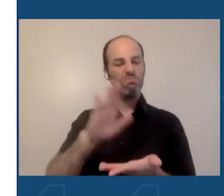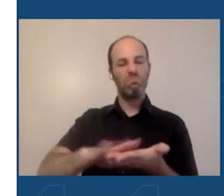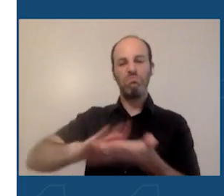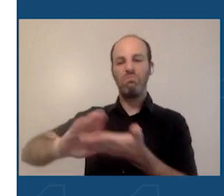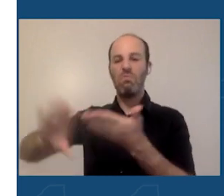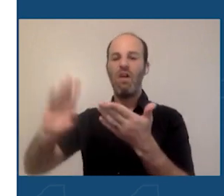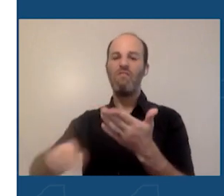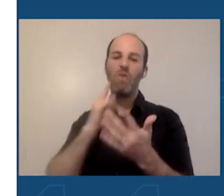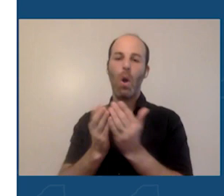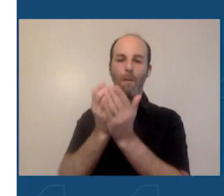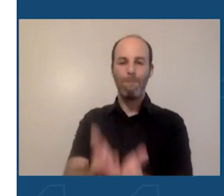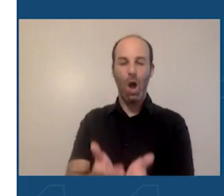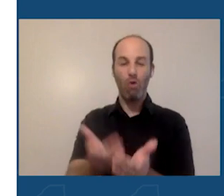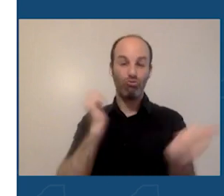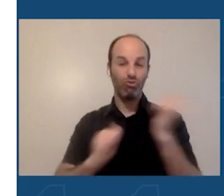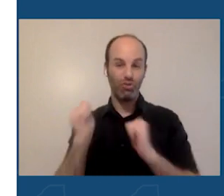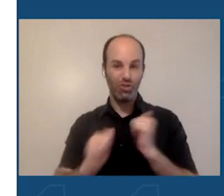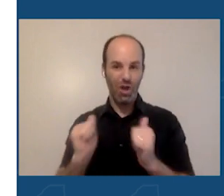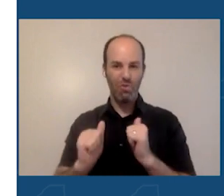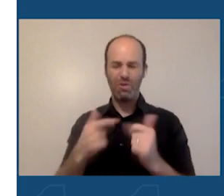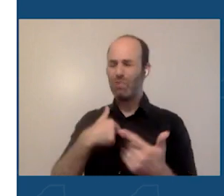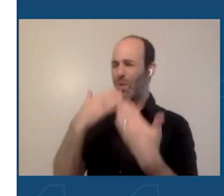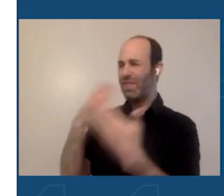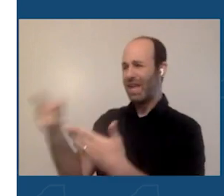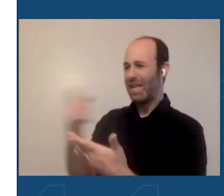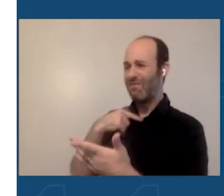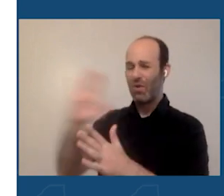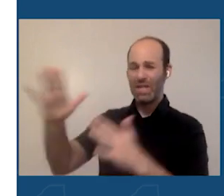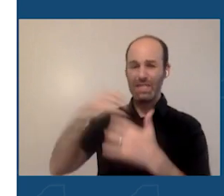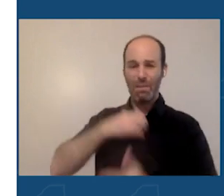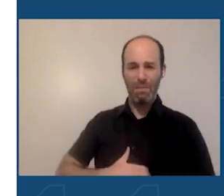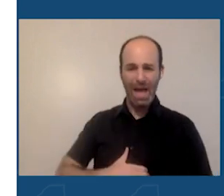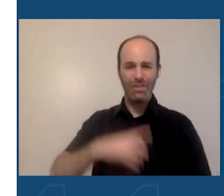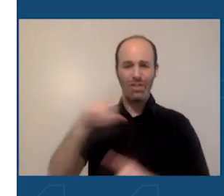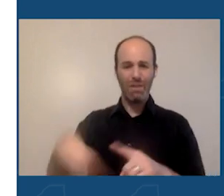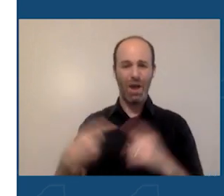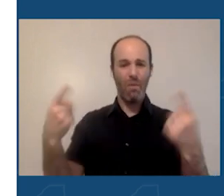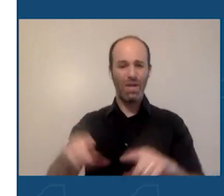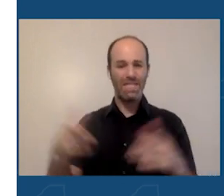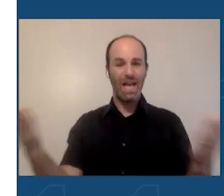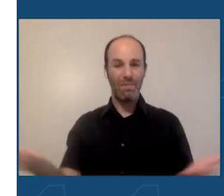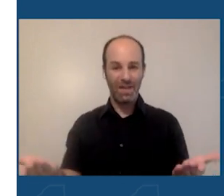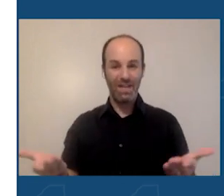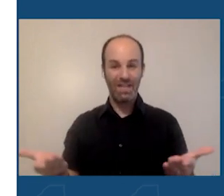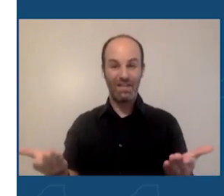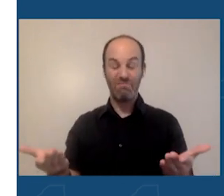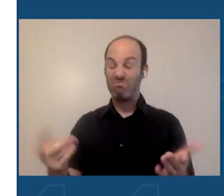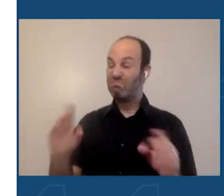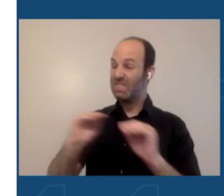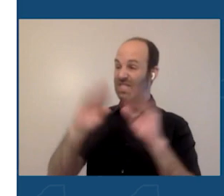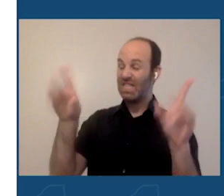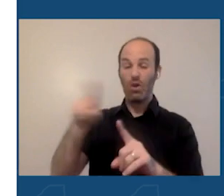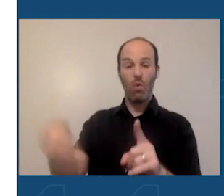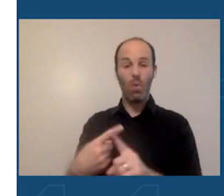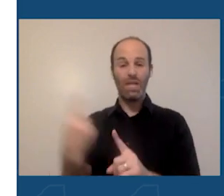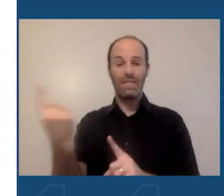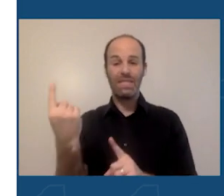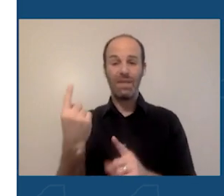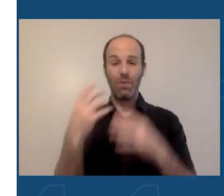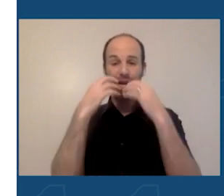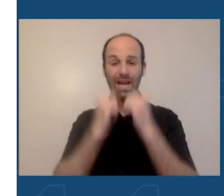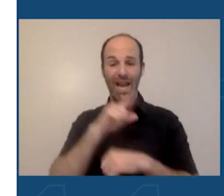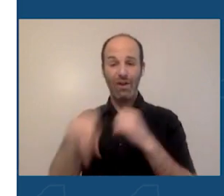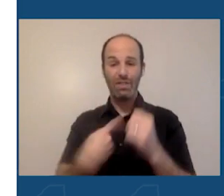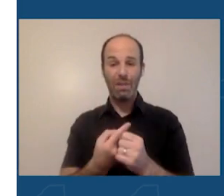for his passion about what we're doing here. It's so evident that when you have someone who truly cares about a community, as he does, as we all